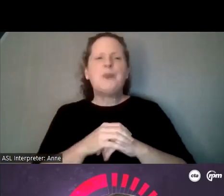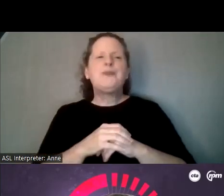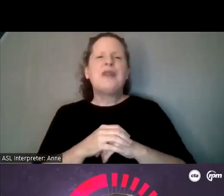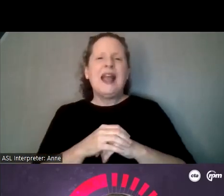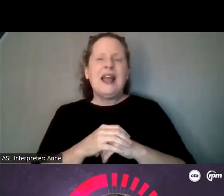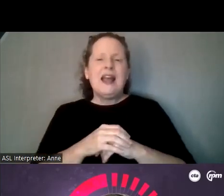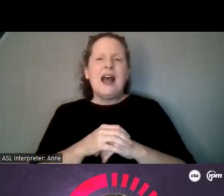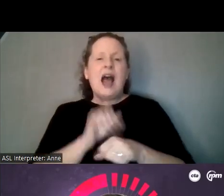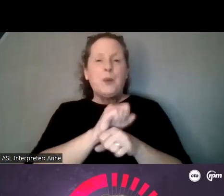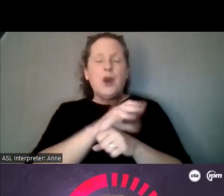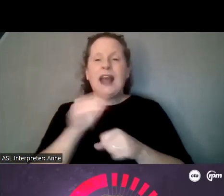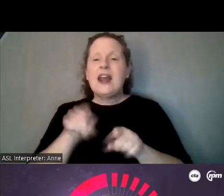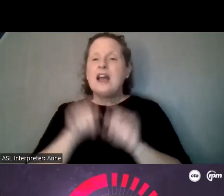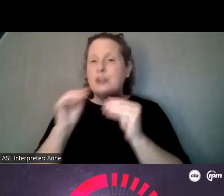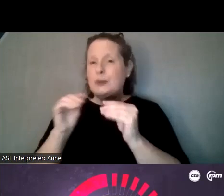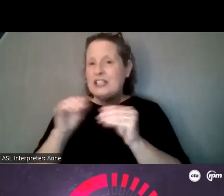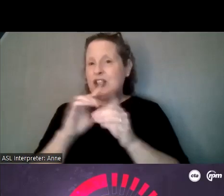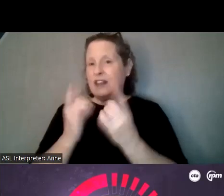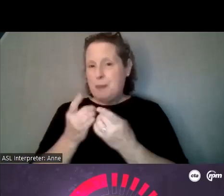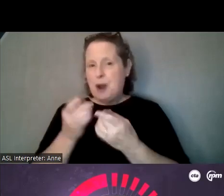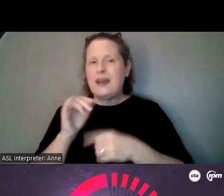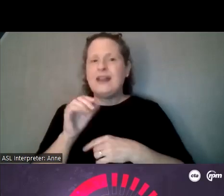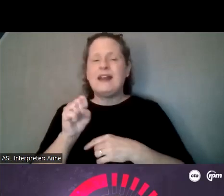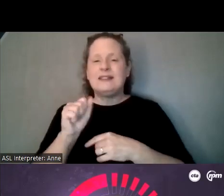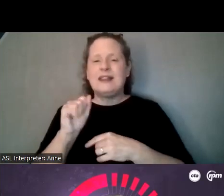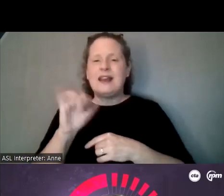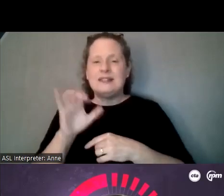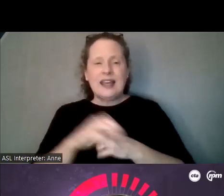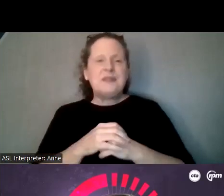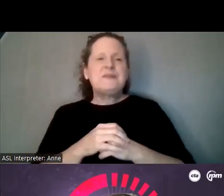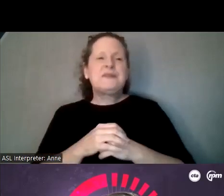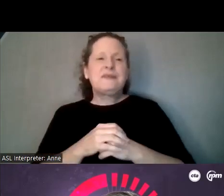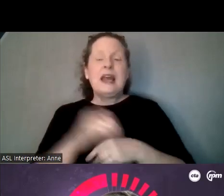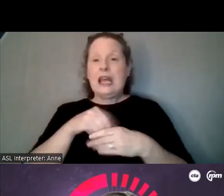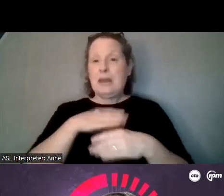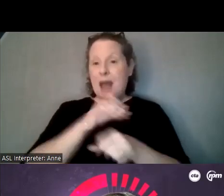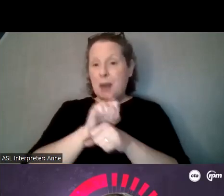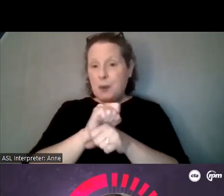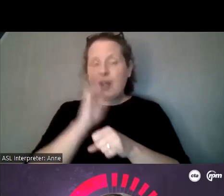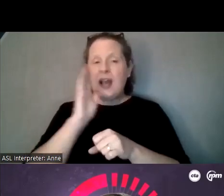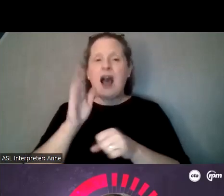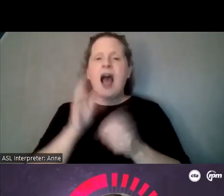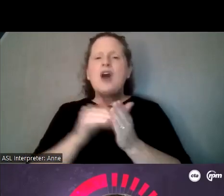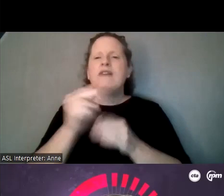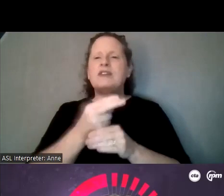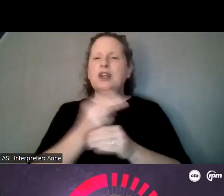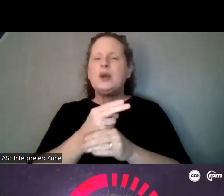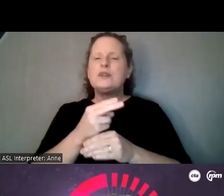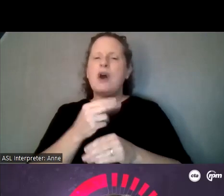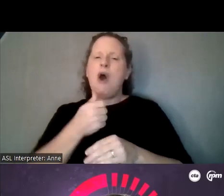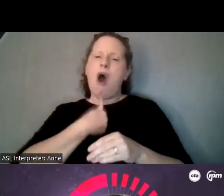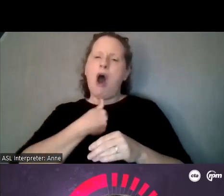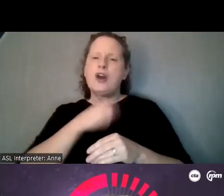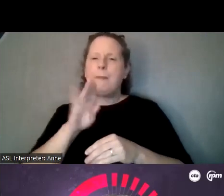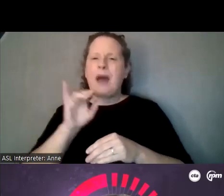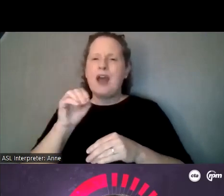teach photography department over there. So in my work, I often use autobiographical elements,